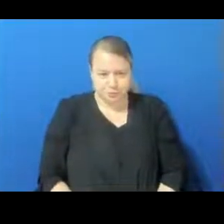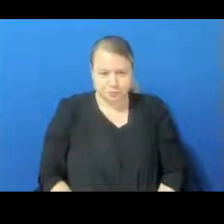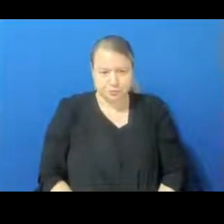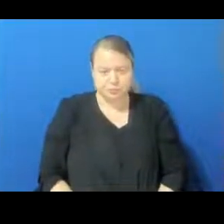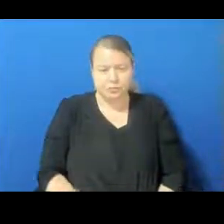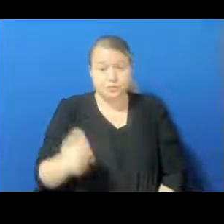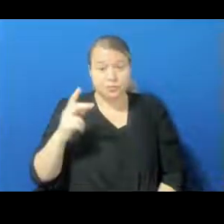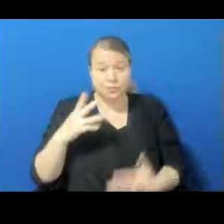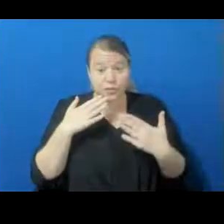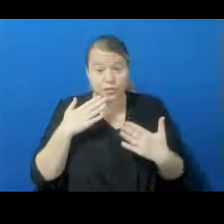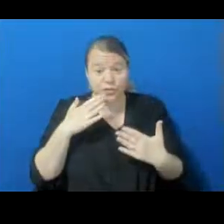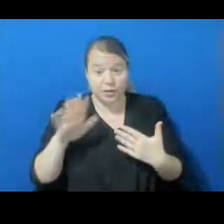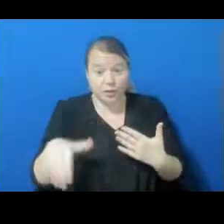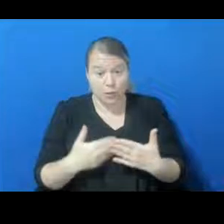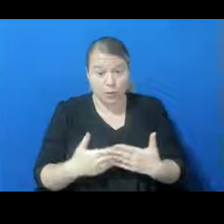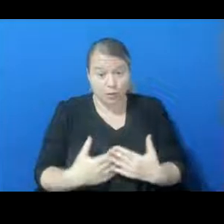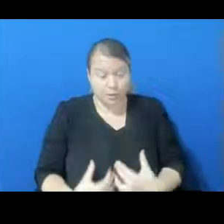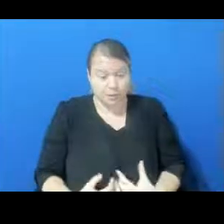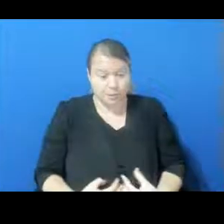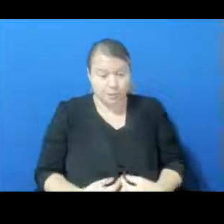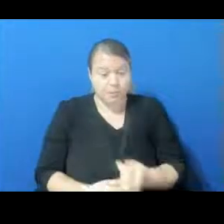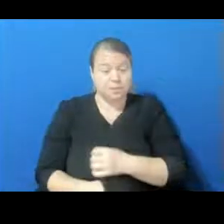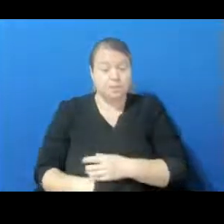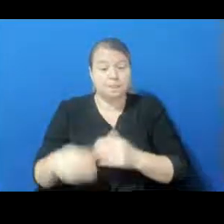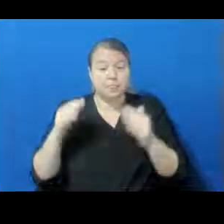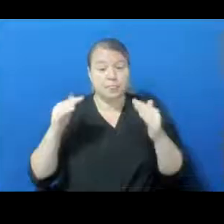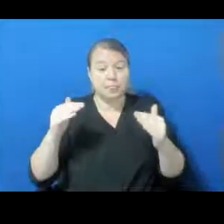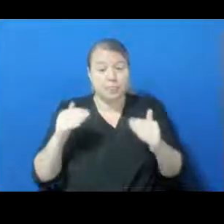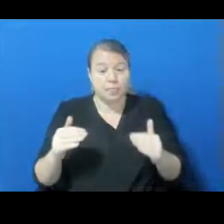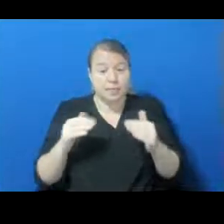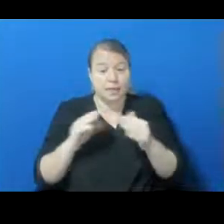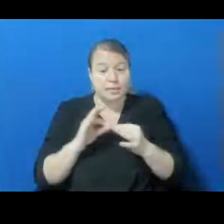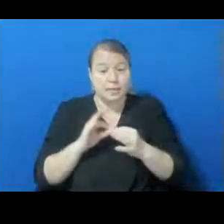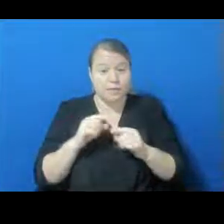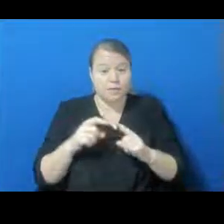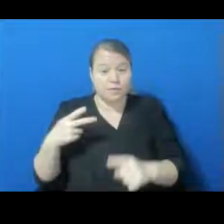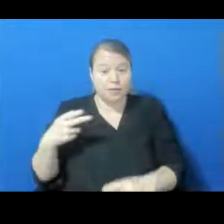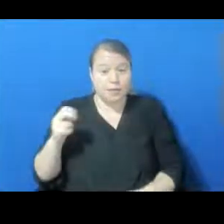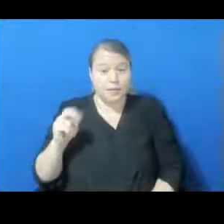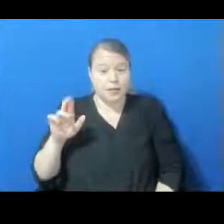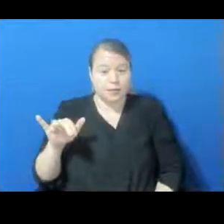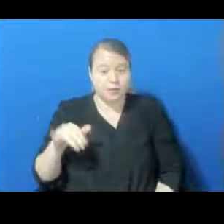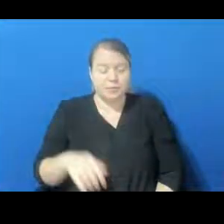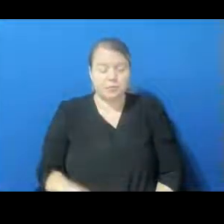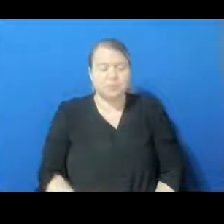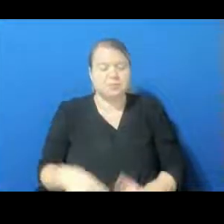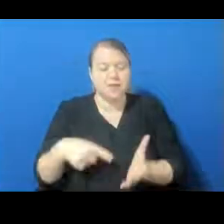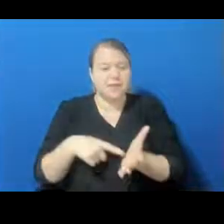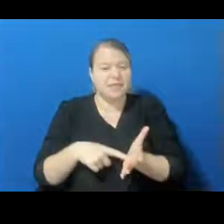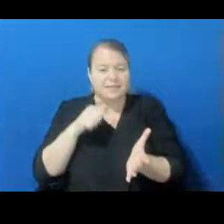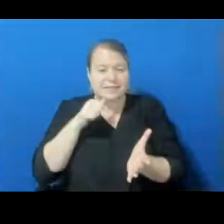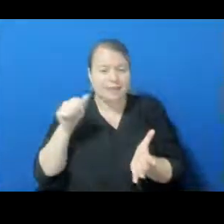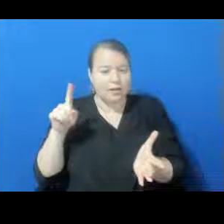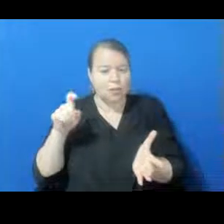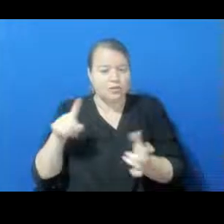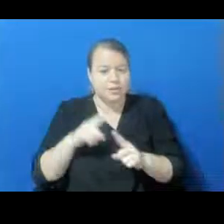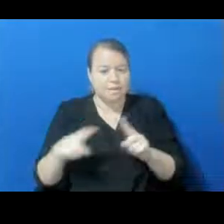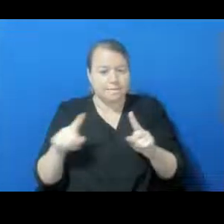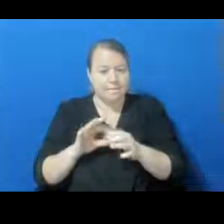Okay, thank you all. The next comment comes from Henry. He says, this is not a question, but a comment.